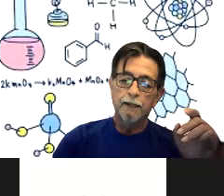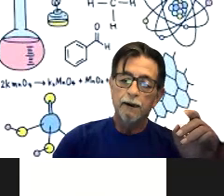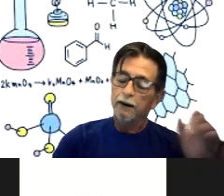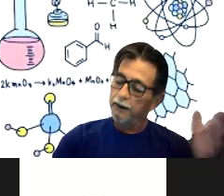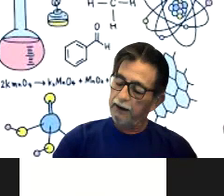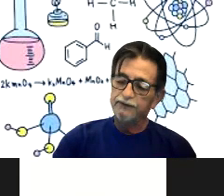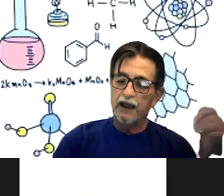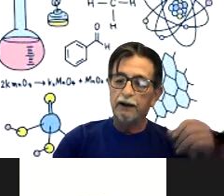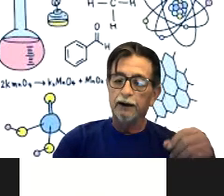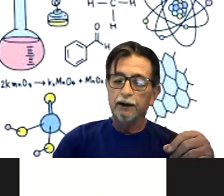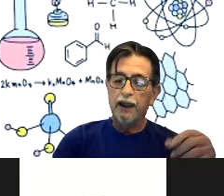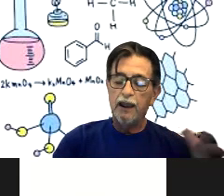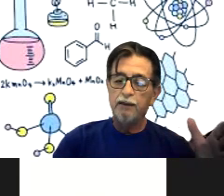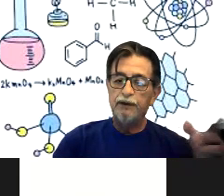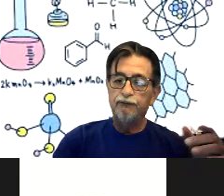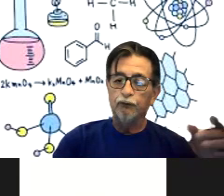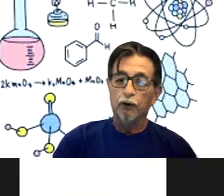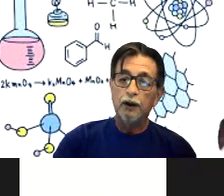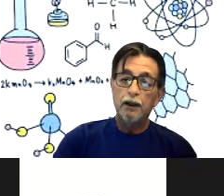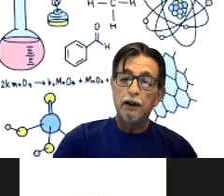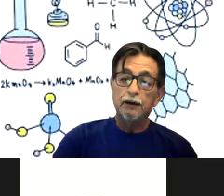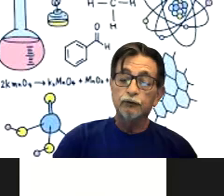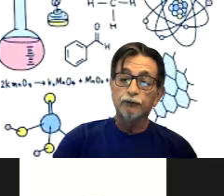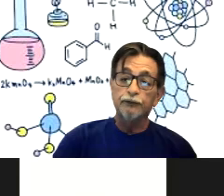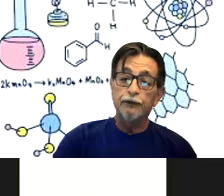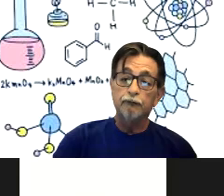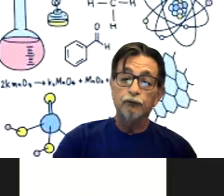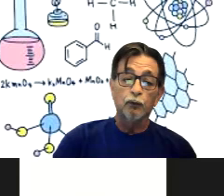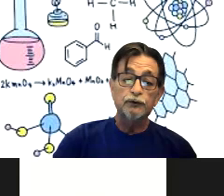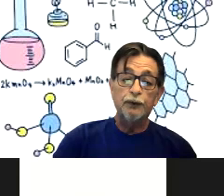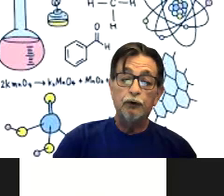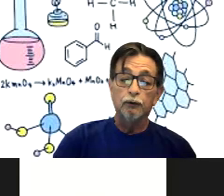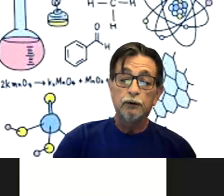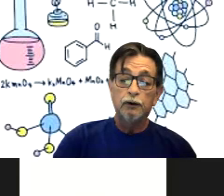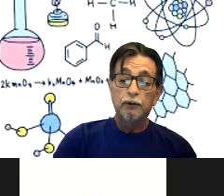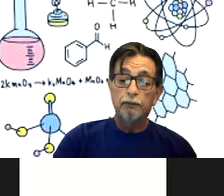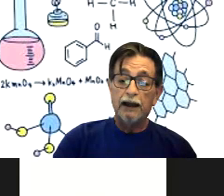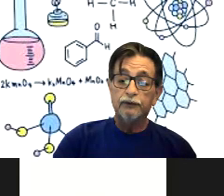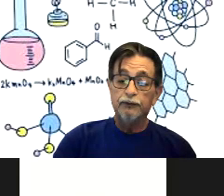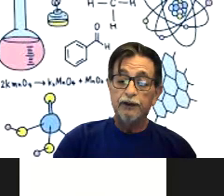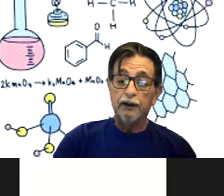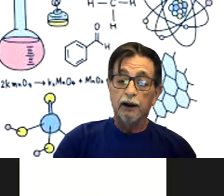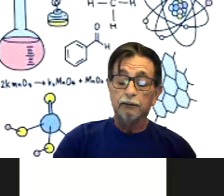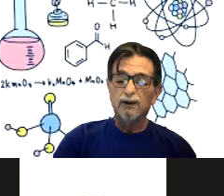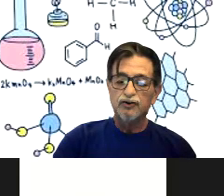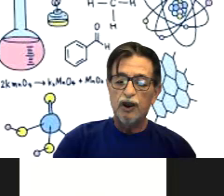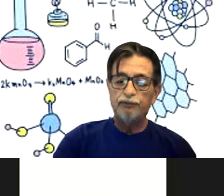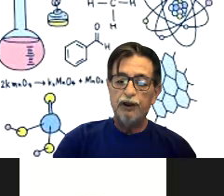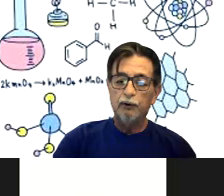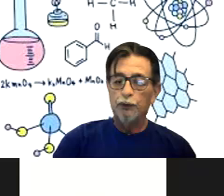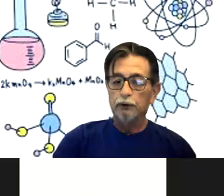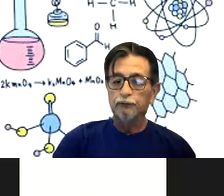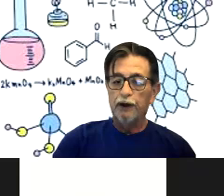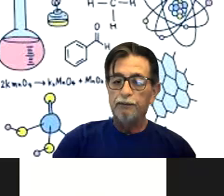AB4. Exactly, AB4. And so therefore, once we go back to the